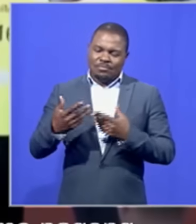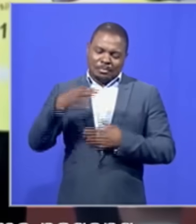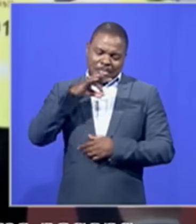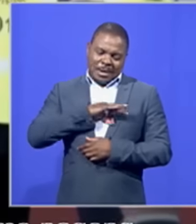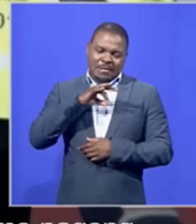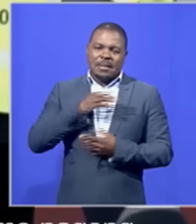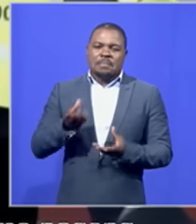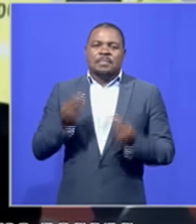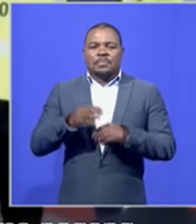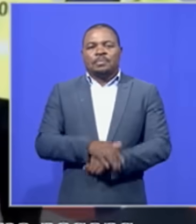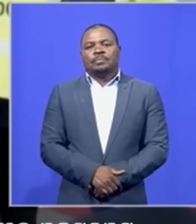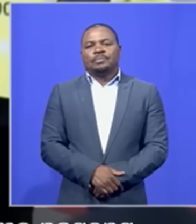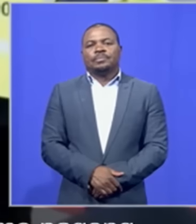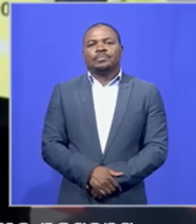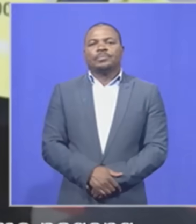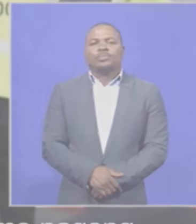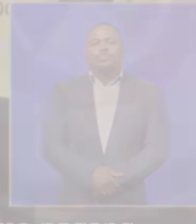diatla.